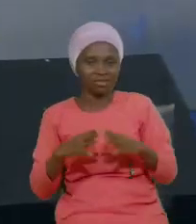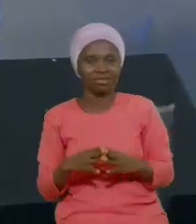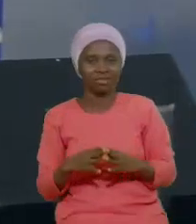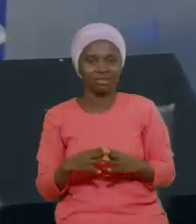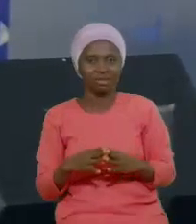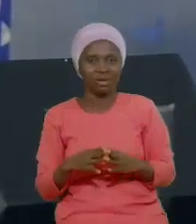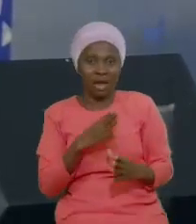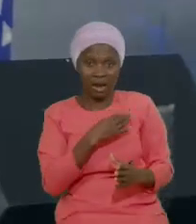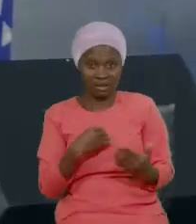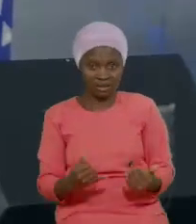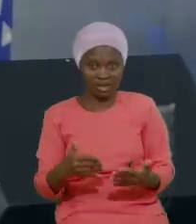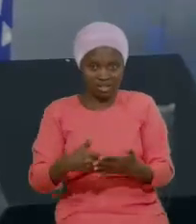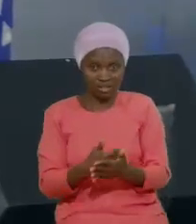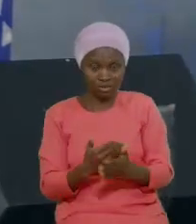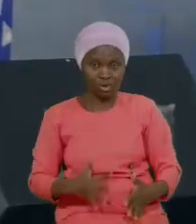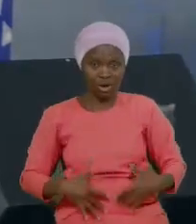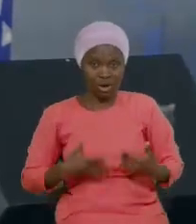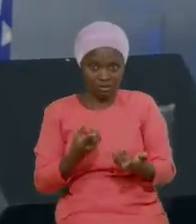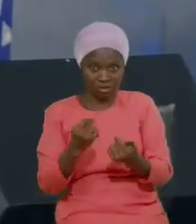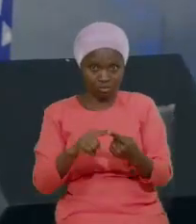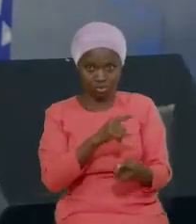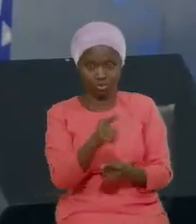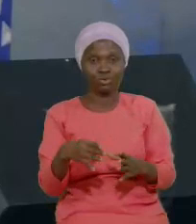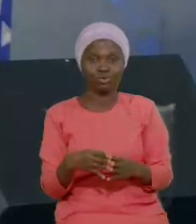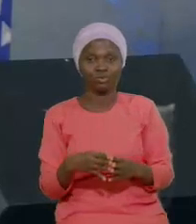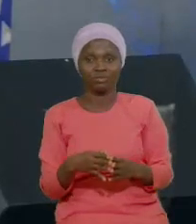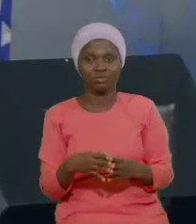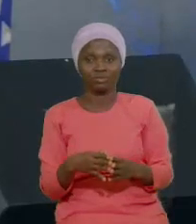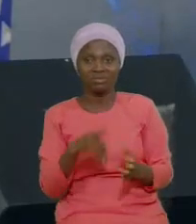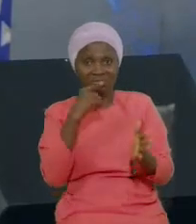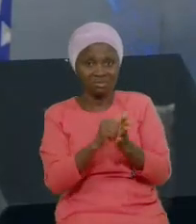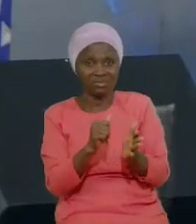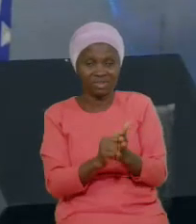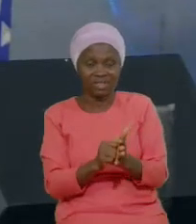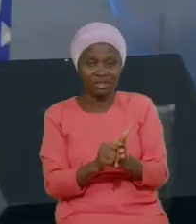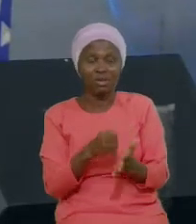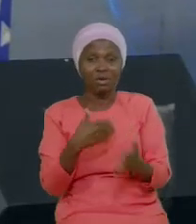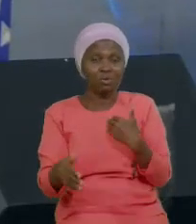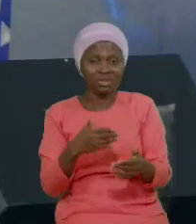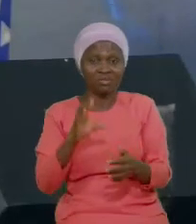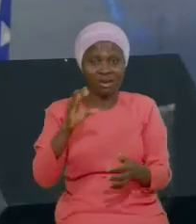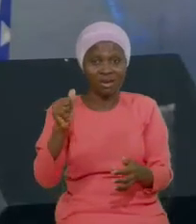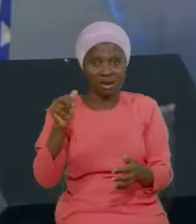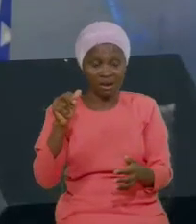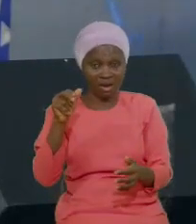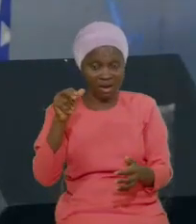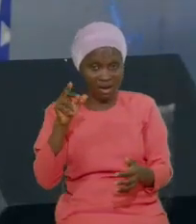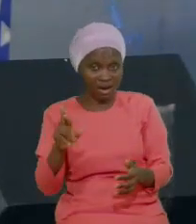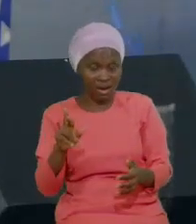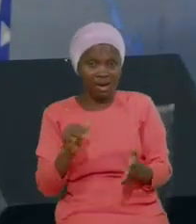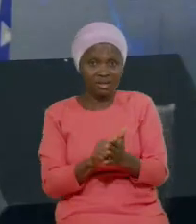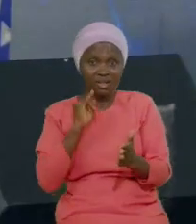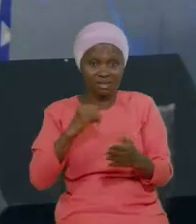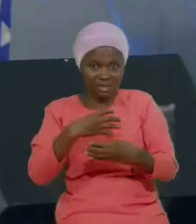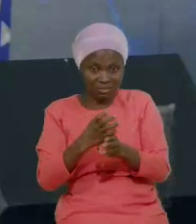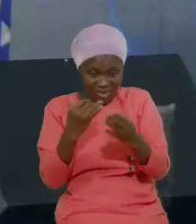you even say the car of whatever make is not enough. Then you are now thinking, how